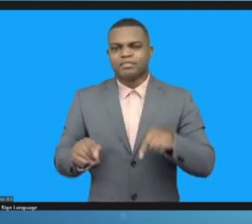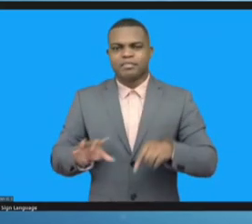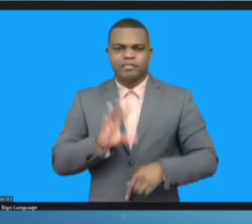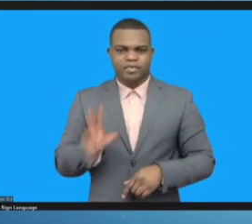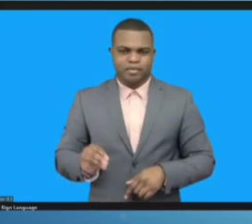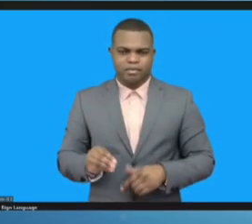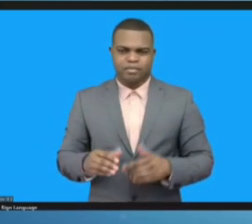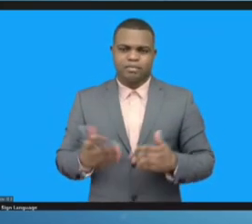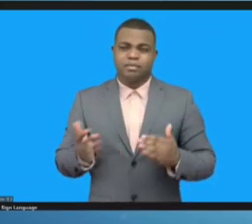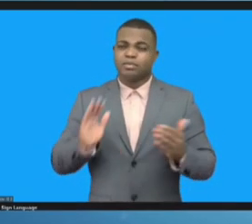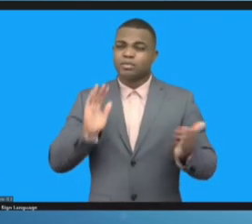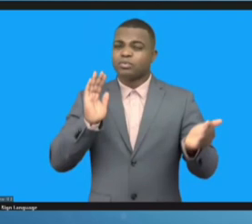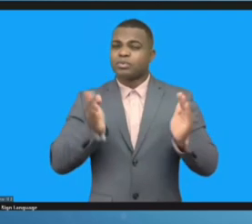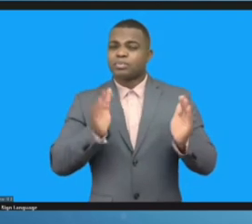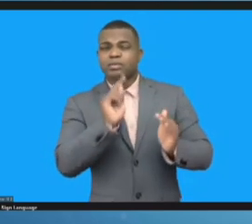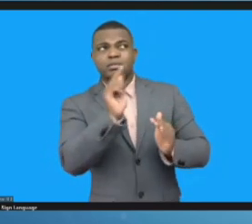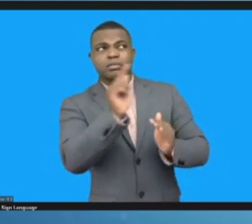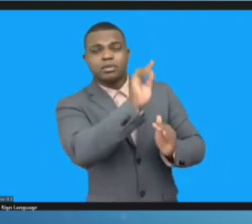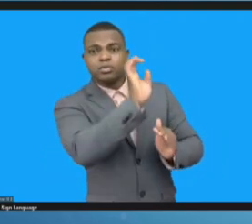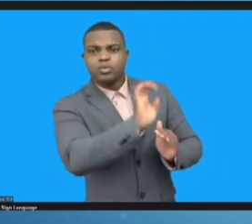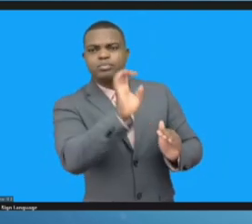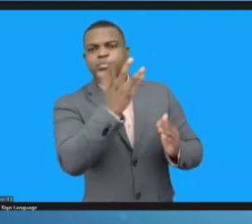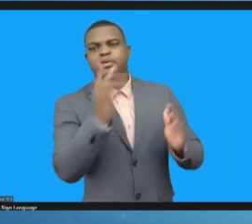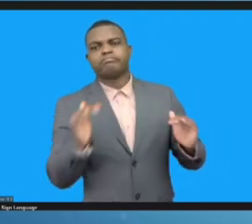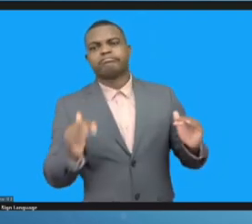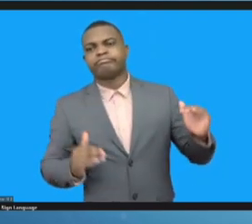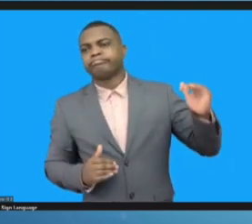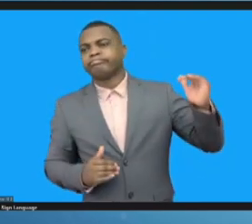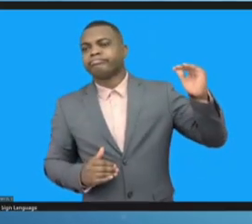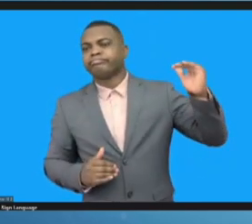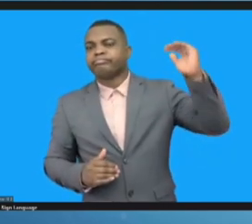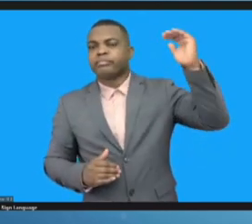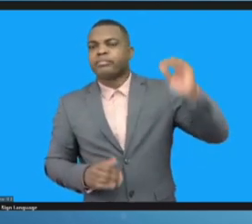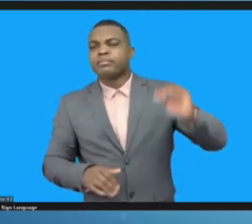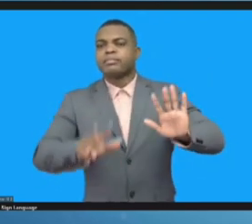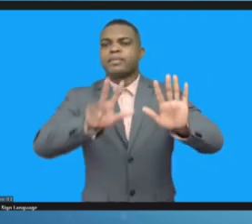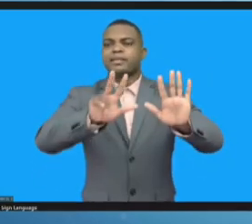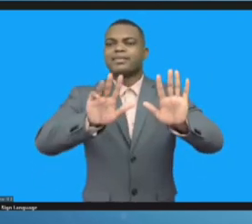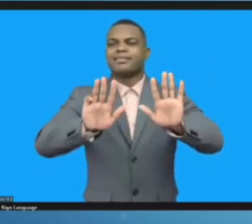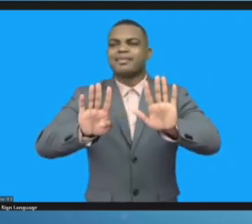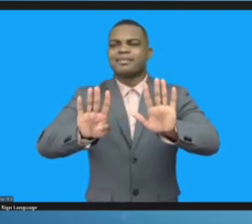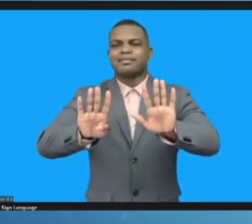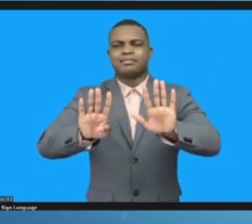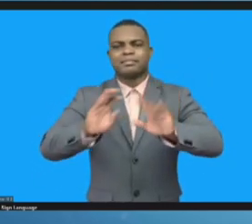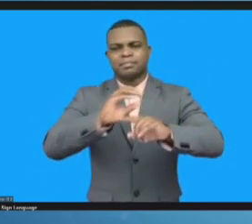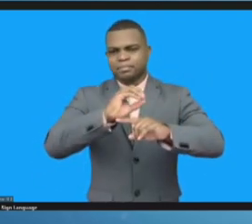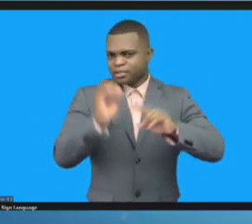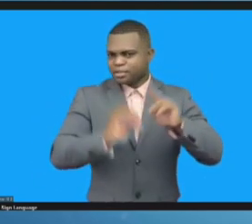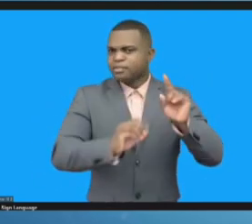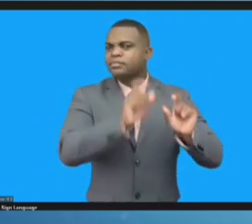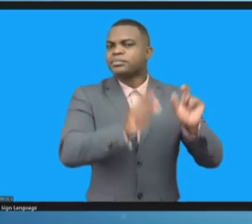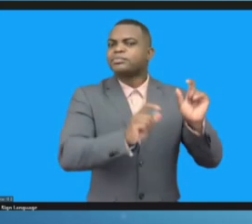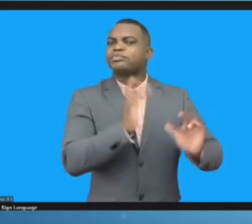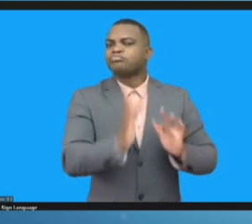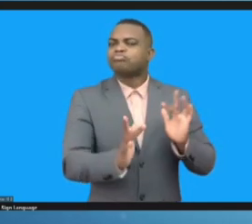This places African countries and people at the greatest societal disadvantage and